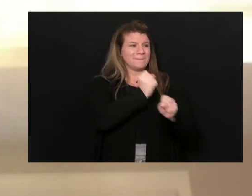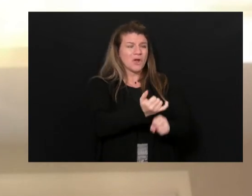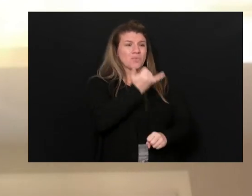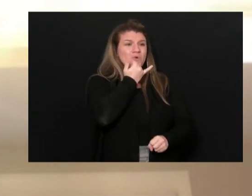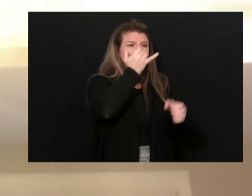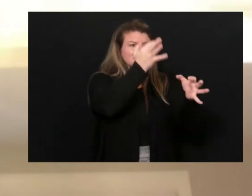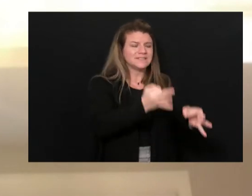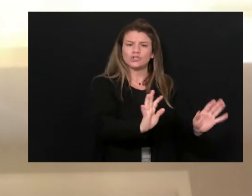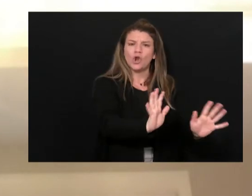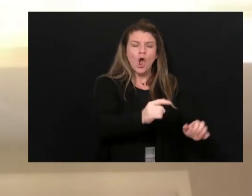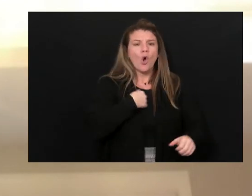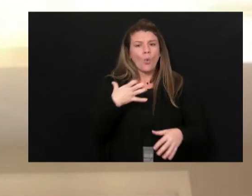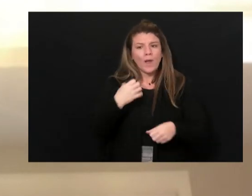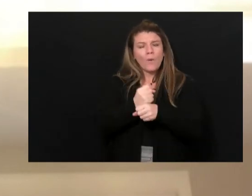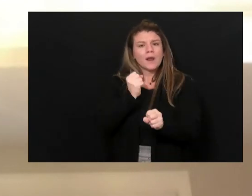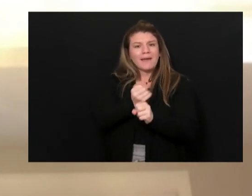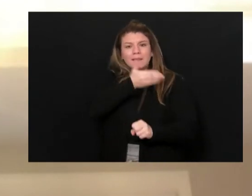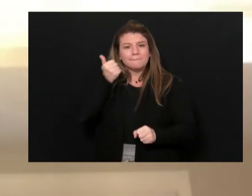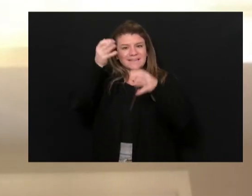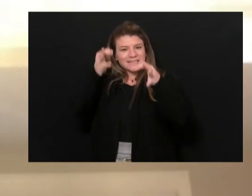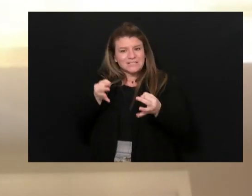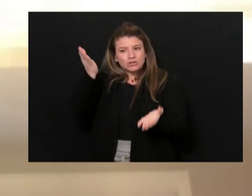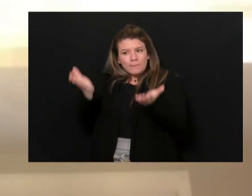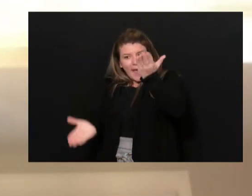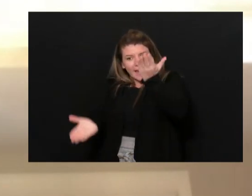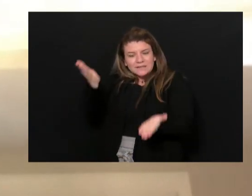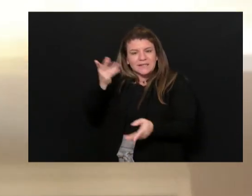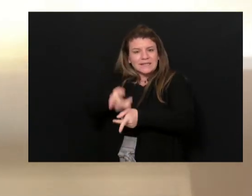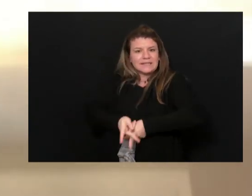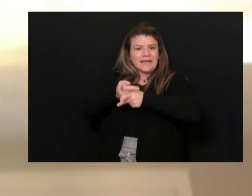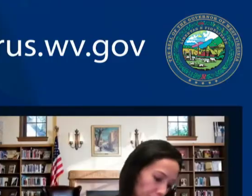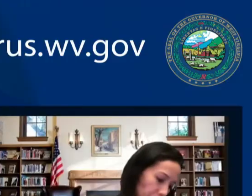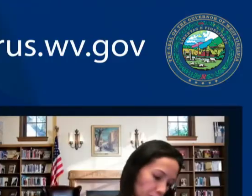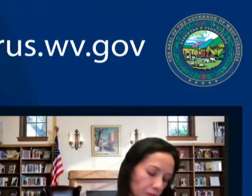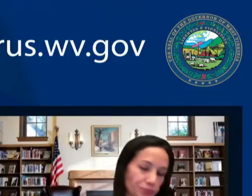the approach to take care of the people of West Virginia.